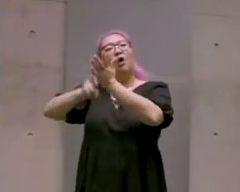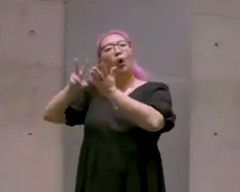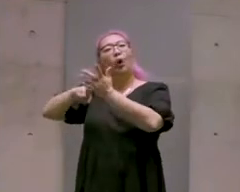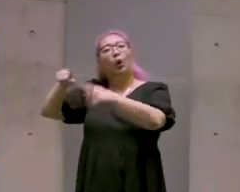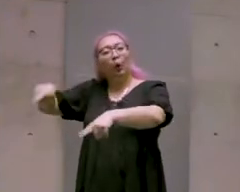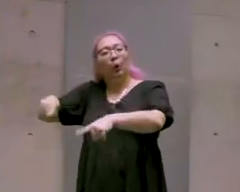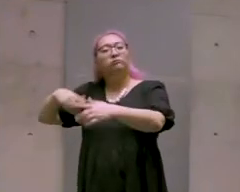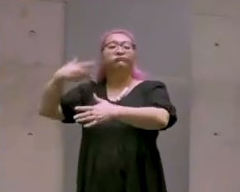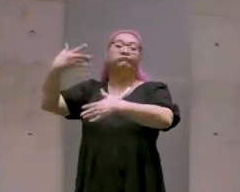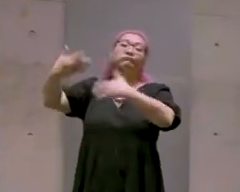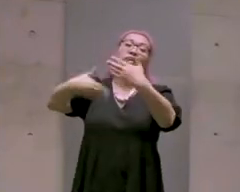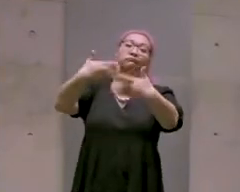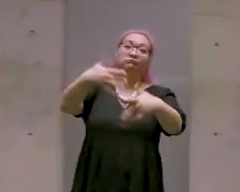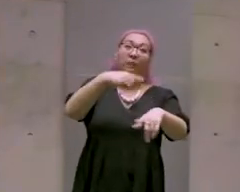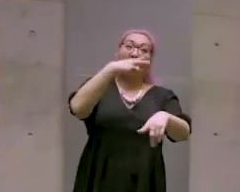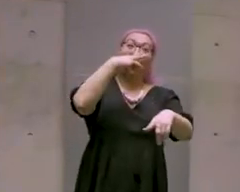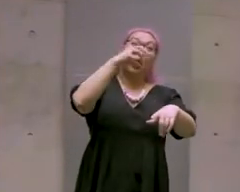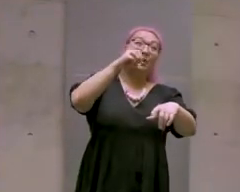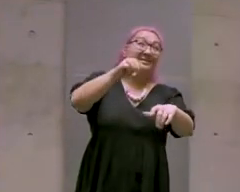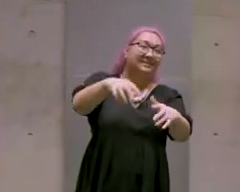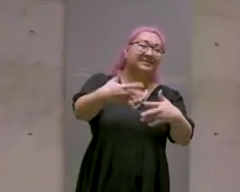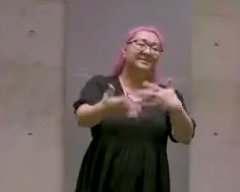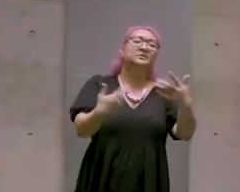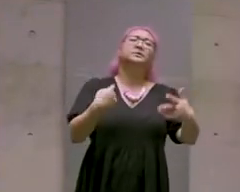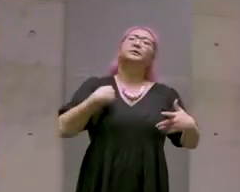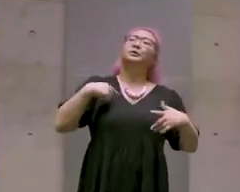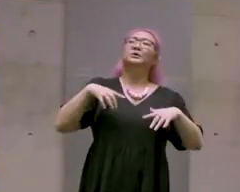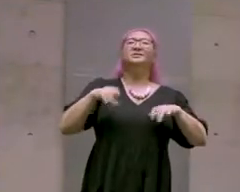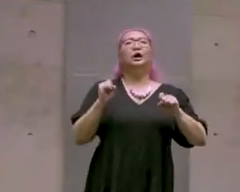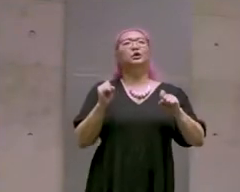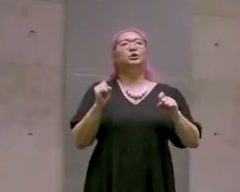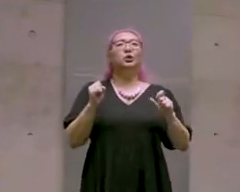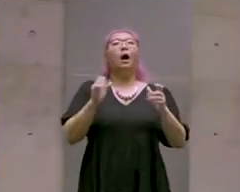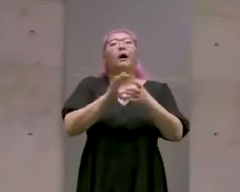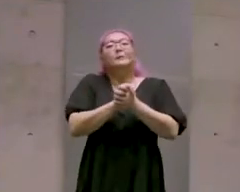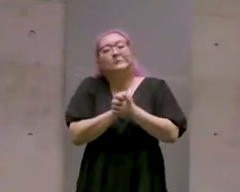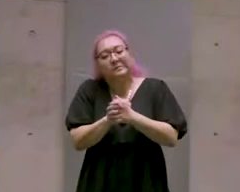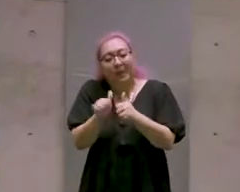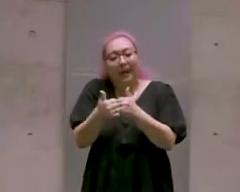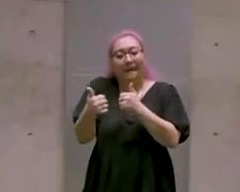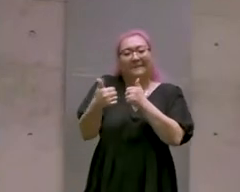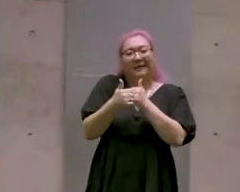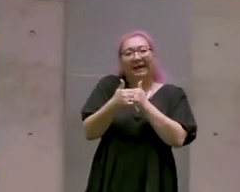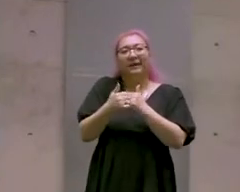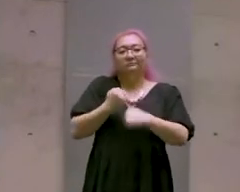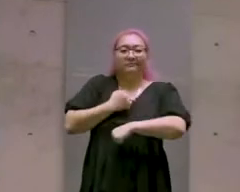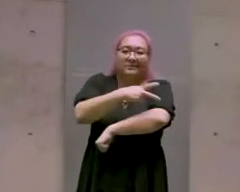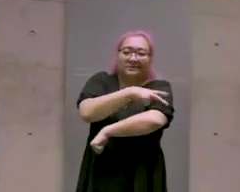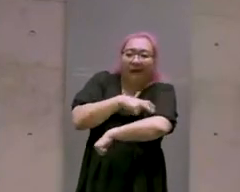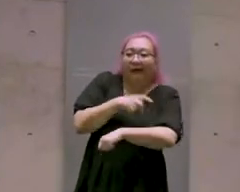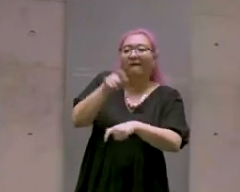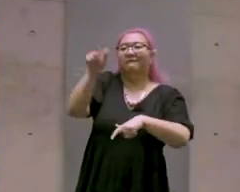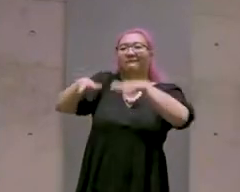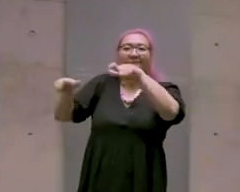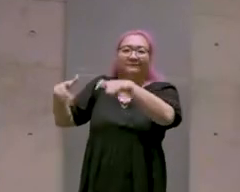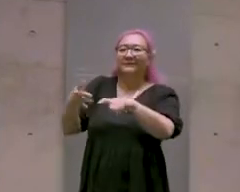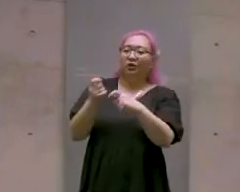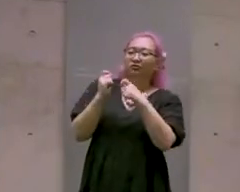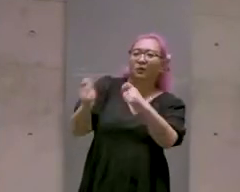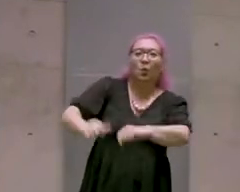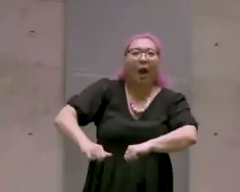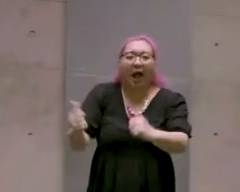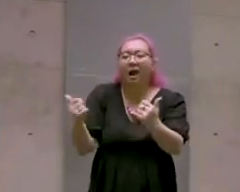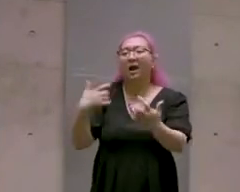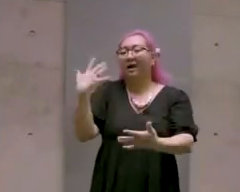and we started trying to treat people well and build a company to make games rather than just kind